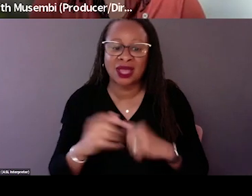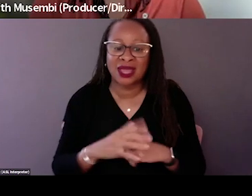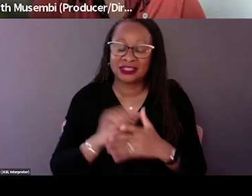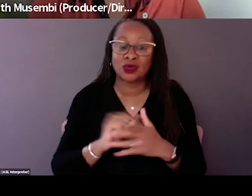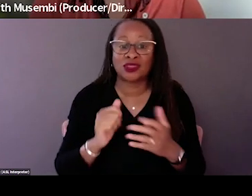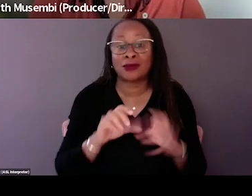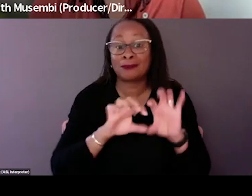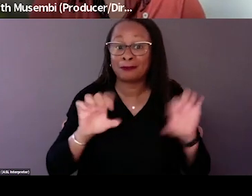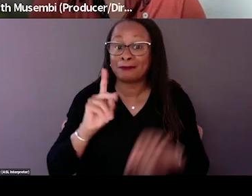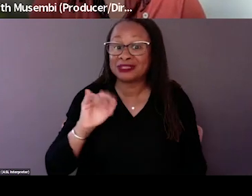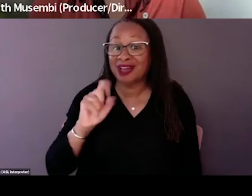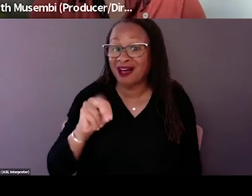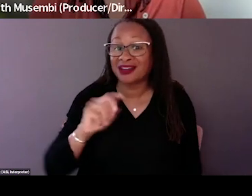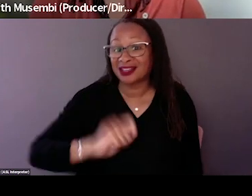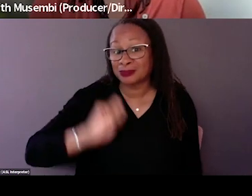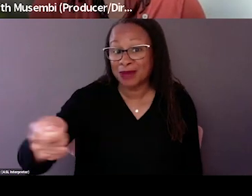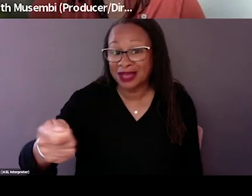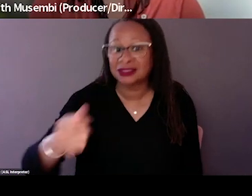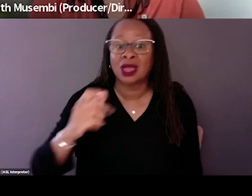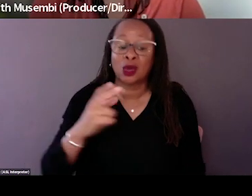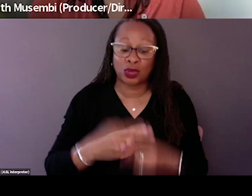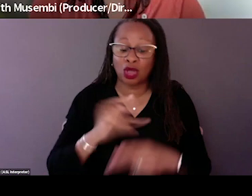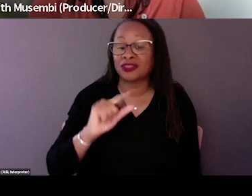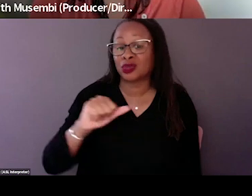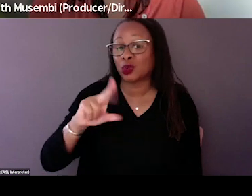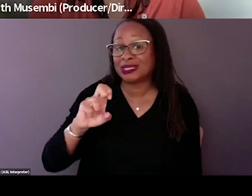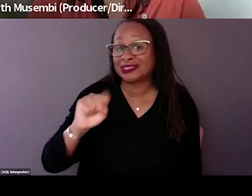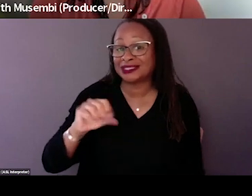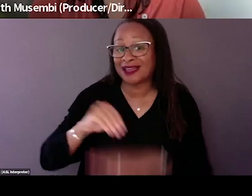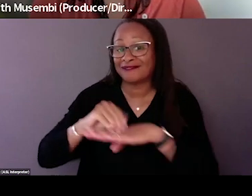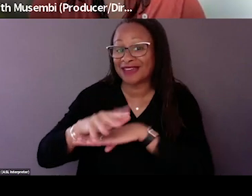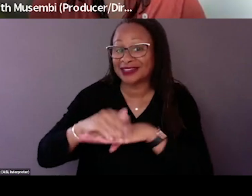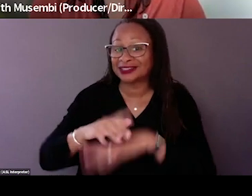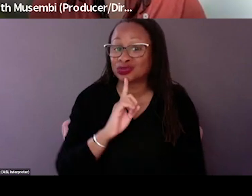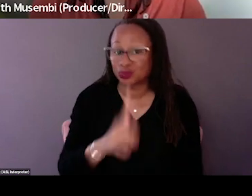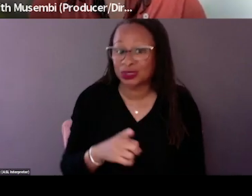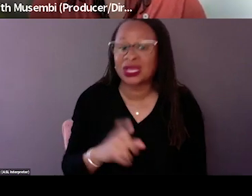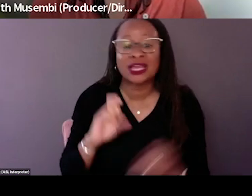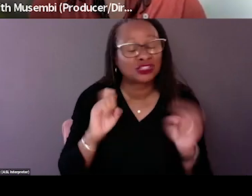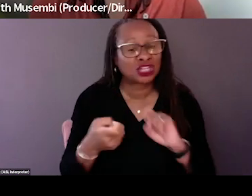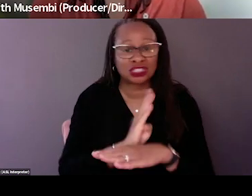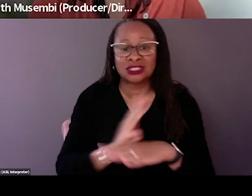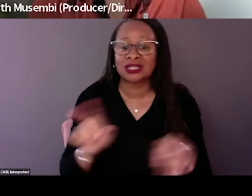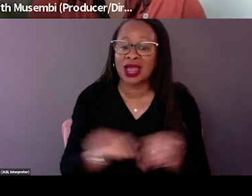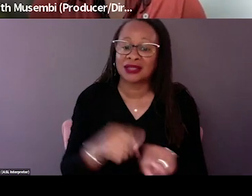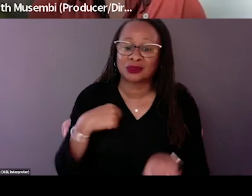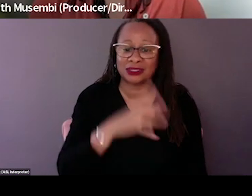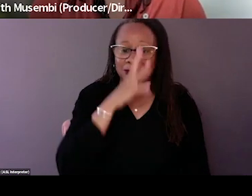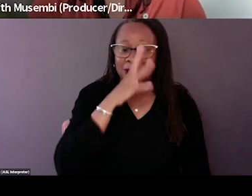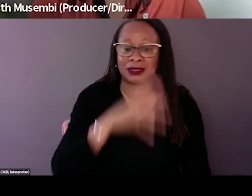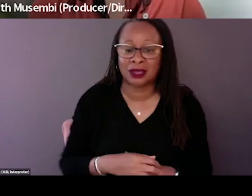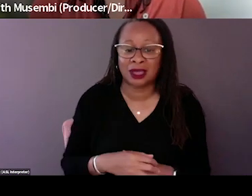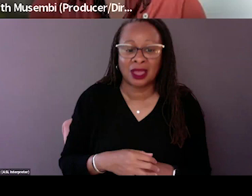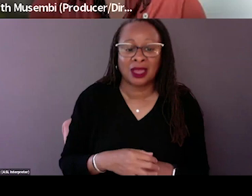And, you know, we call it the Queen's effect. It's real. It's changing the industry as we speak. And that